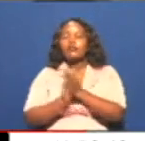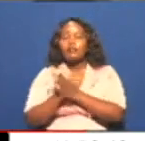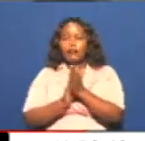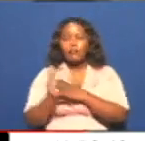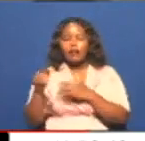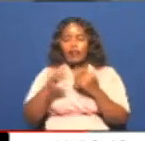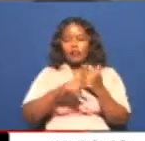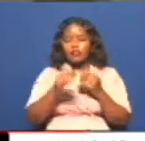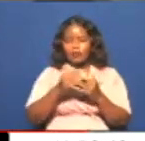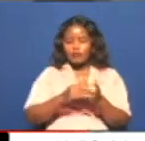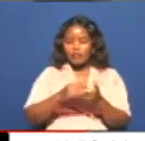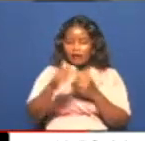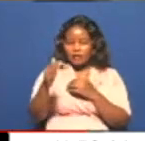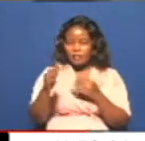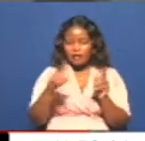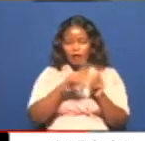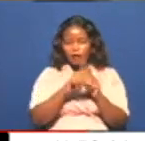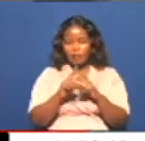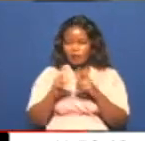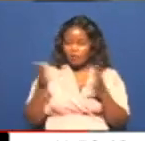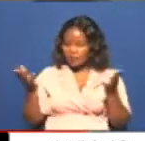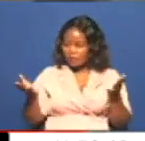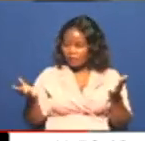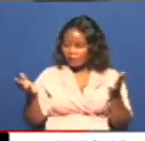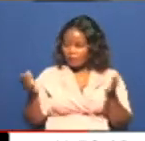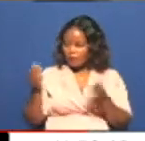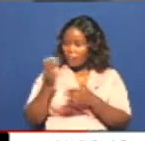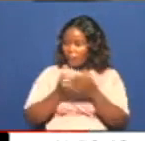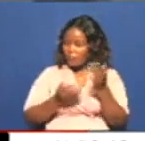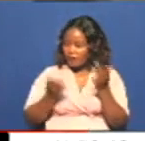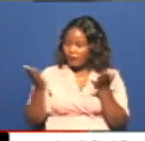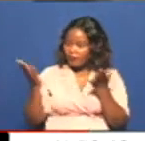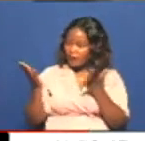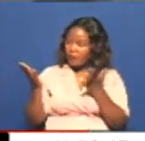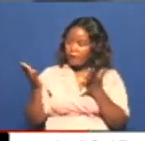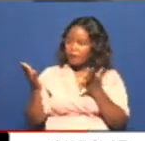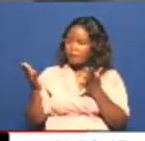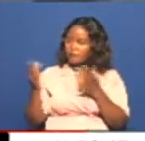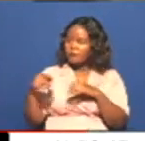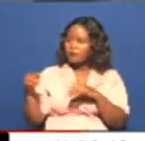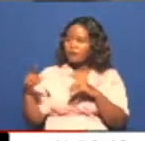vote, and maybe even having some of those centers being